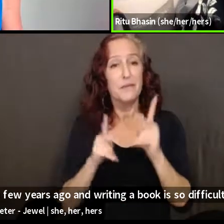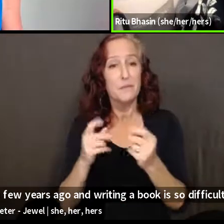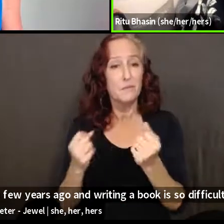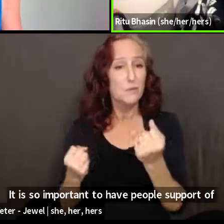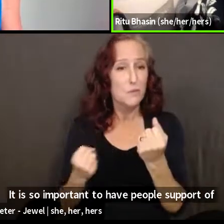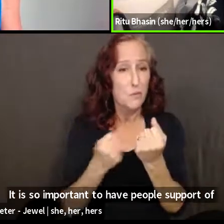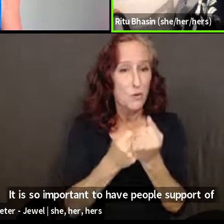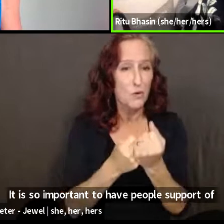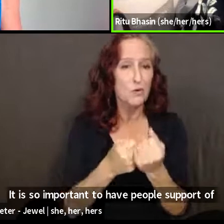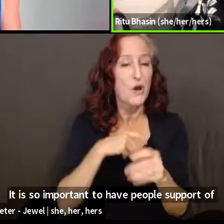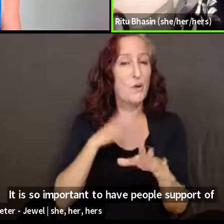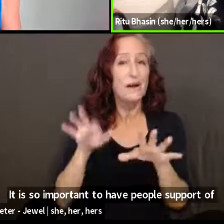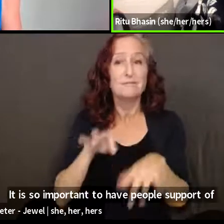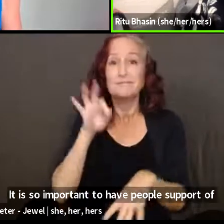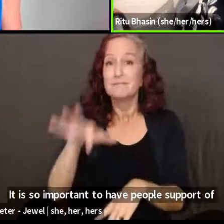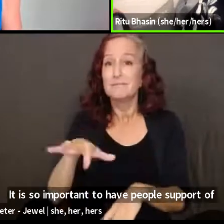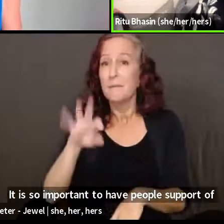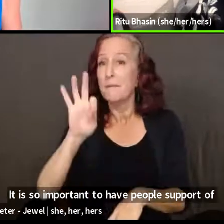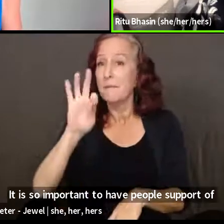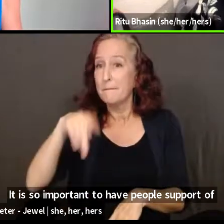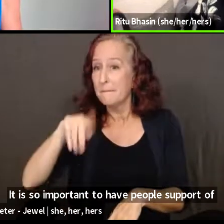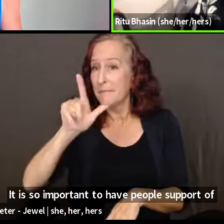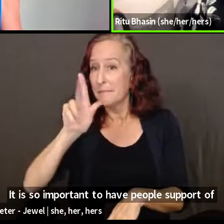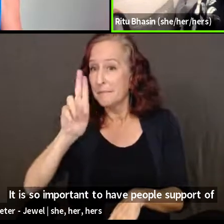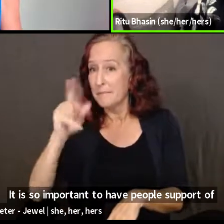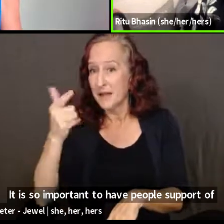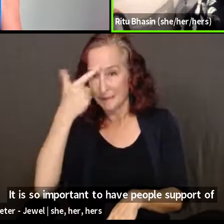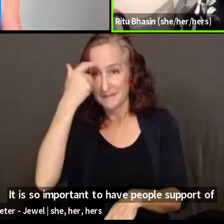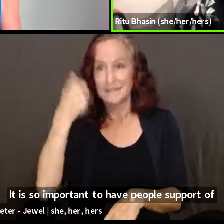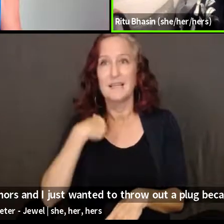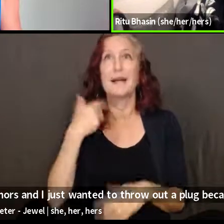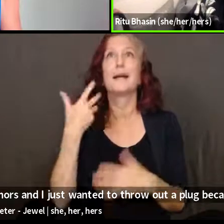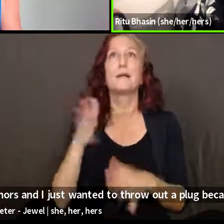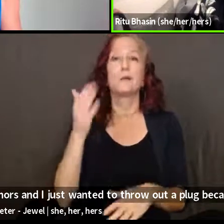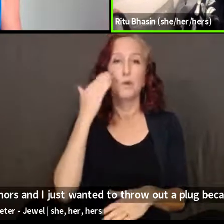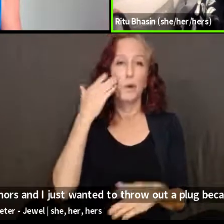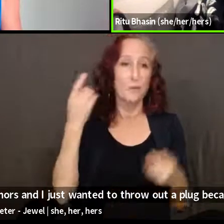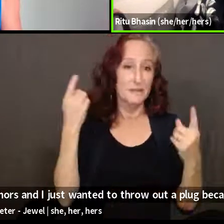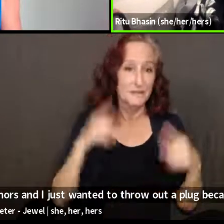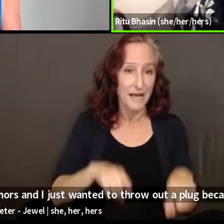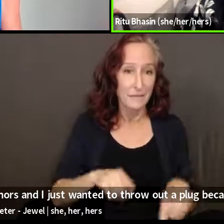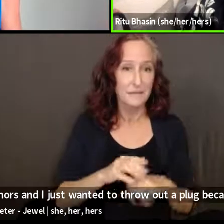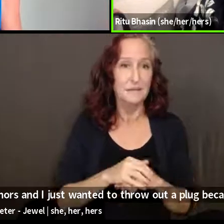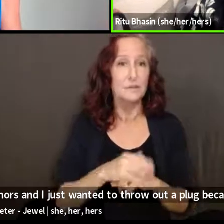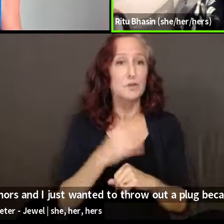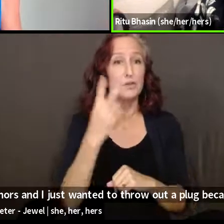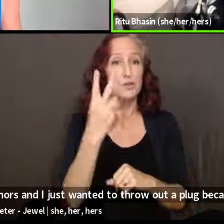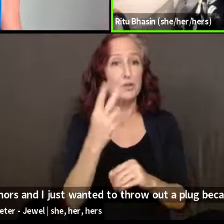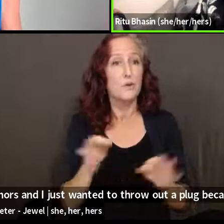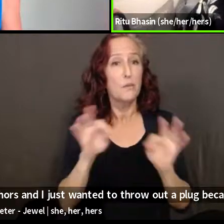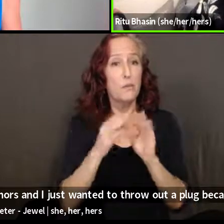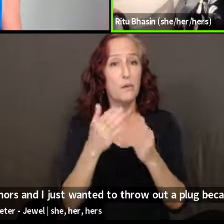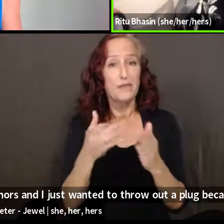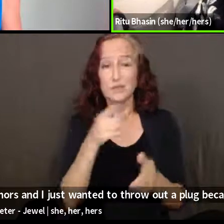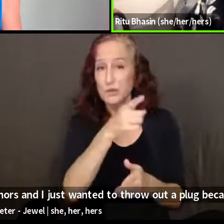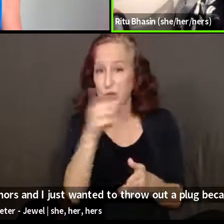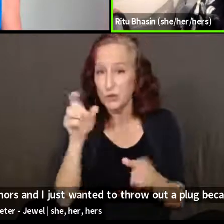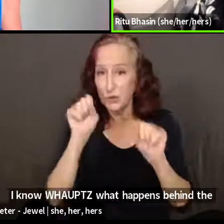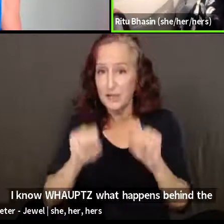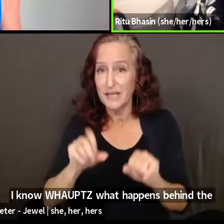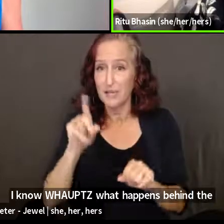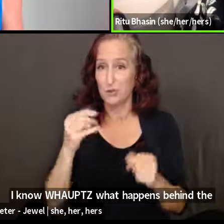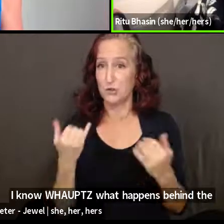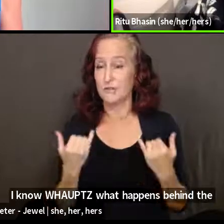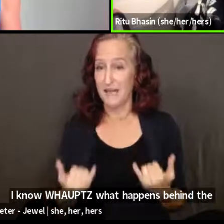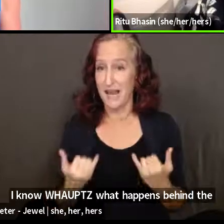throw in a plug because I know what happens behind the scenes. There are two really important things that you can do to support Melinda right now.